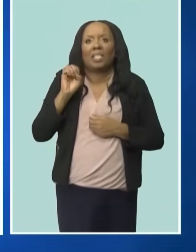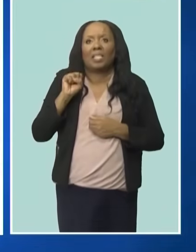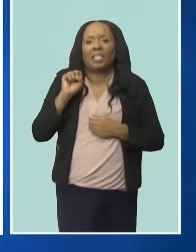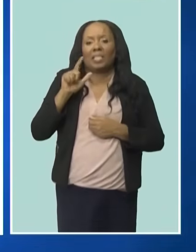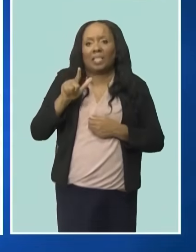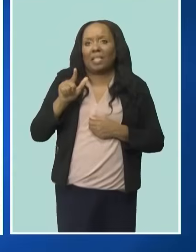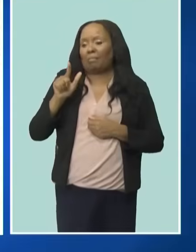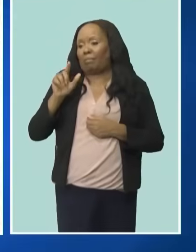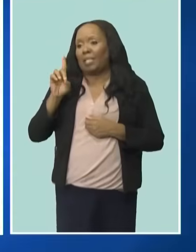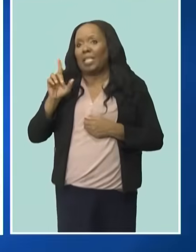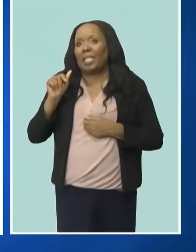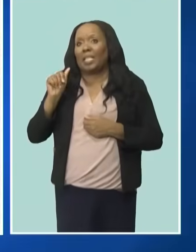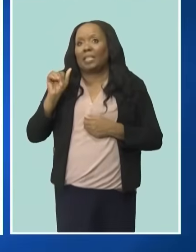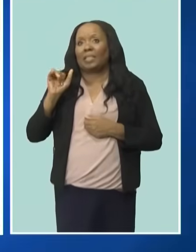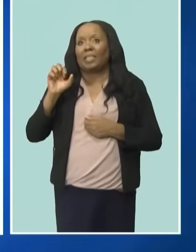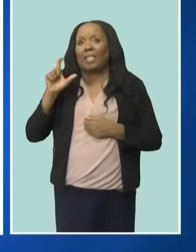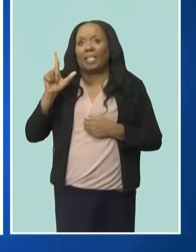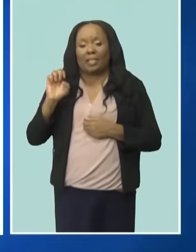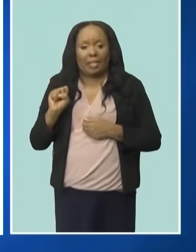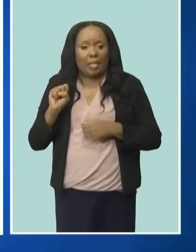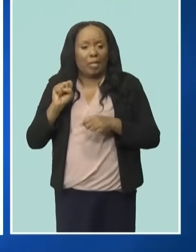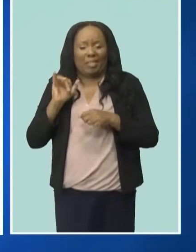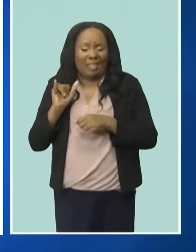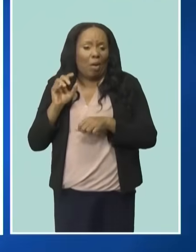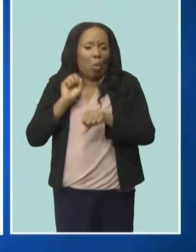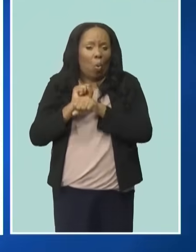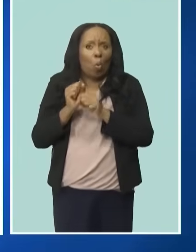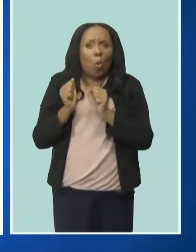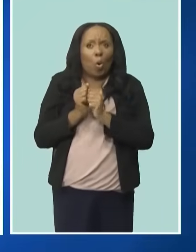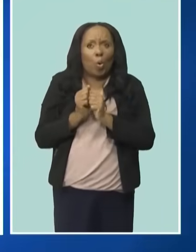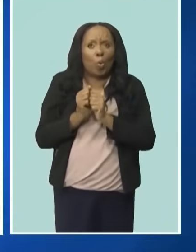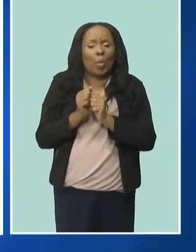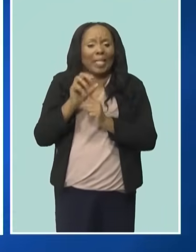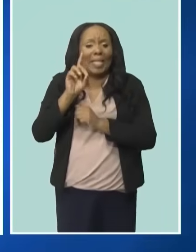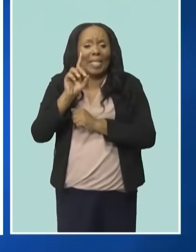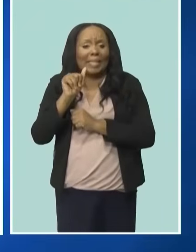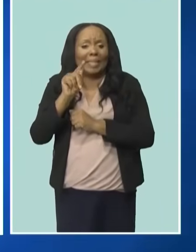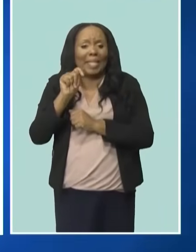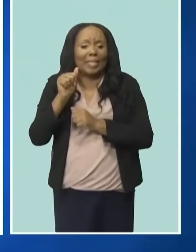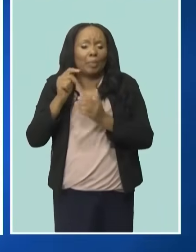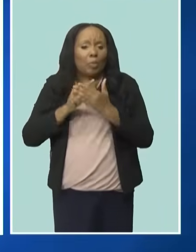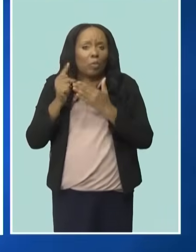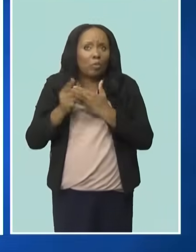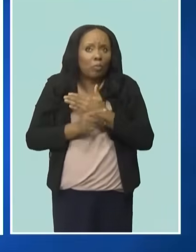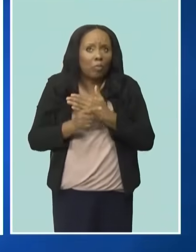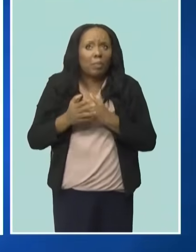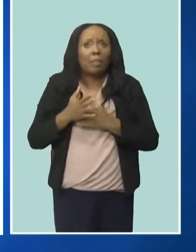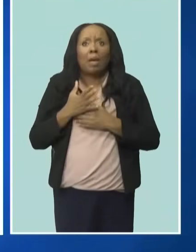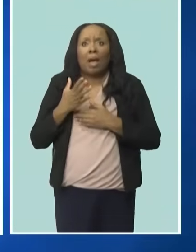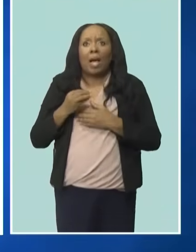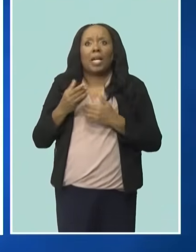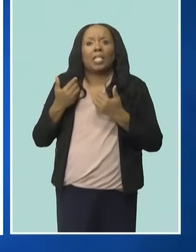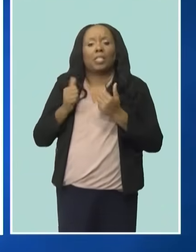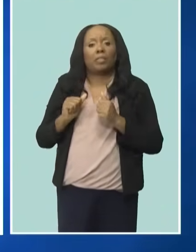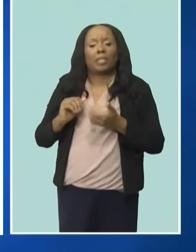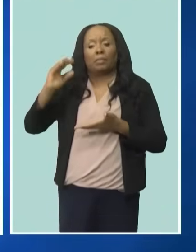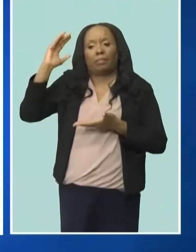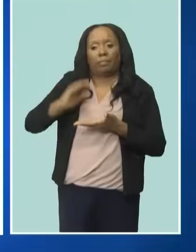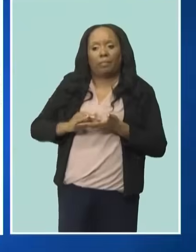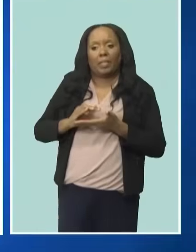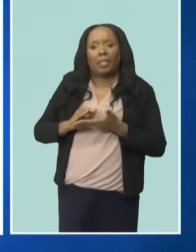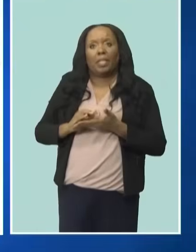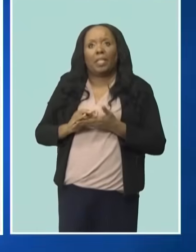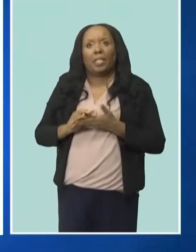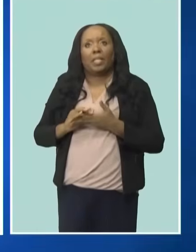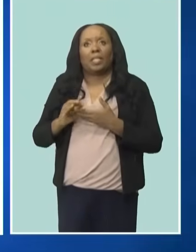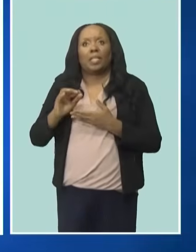through the Safe Foundation and Construction Gateway program, along with her work in trying to eliminate domestic violence.